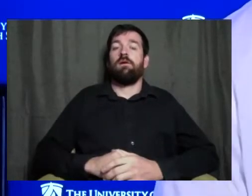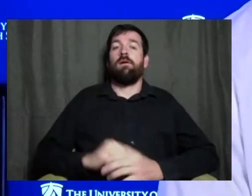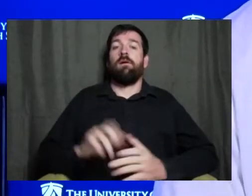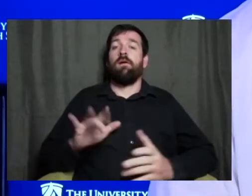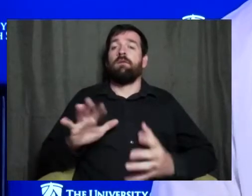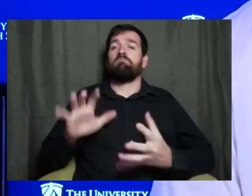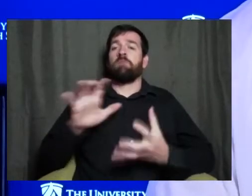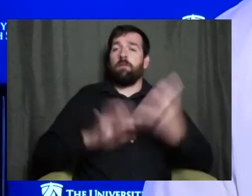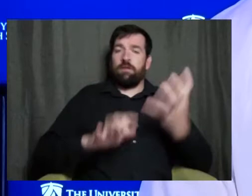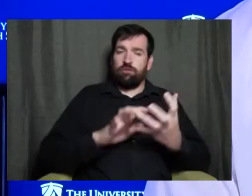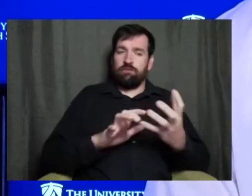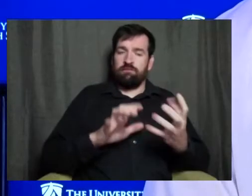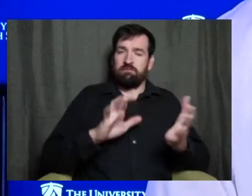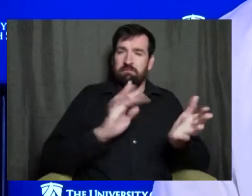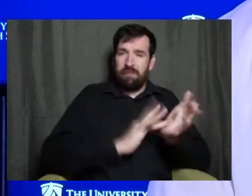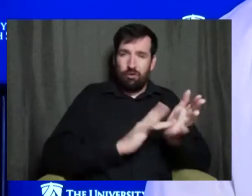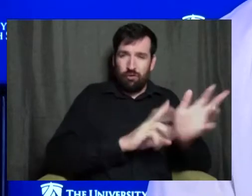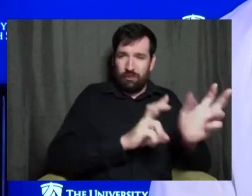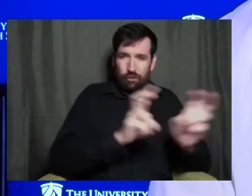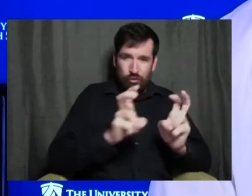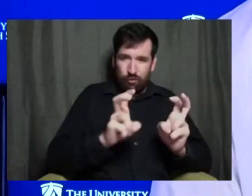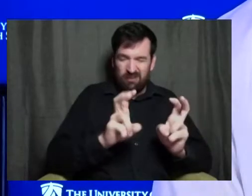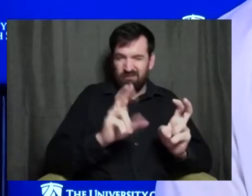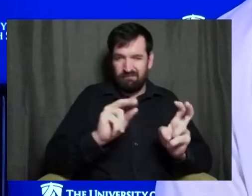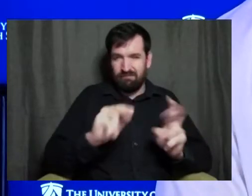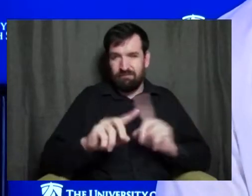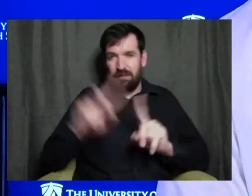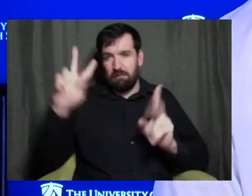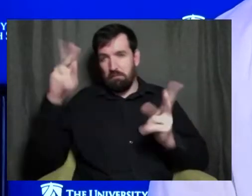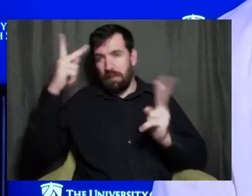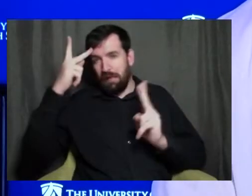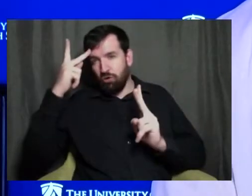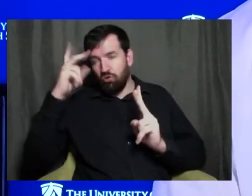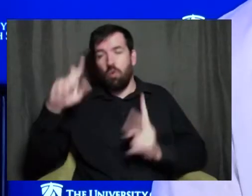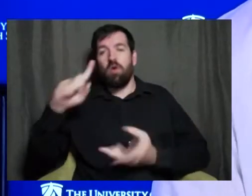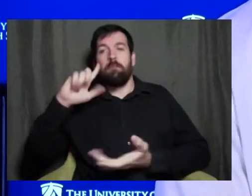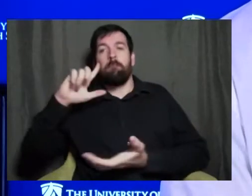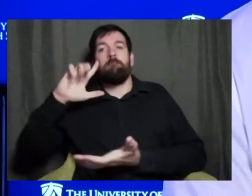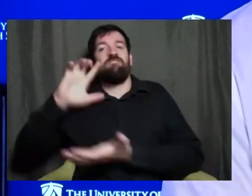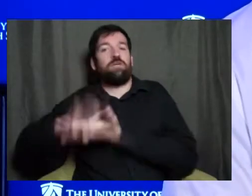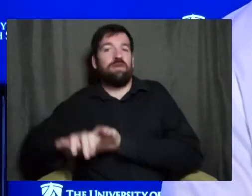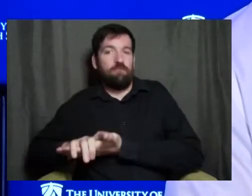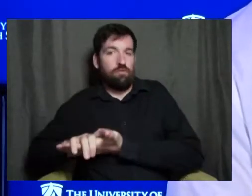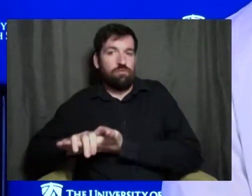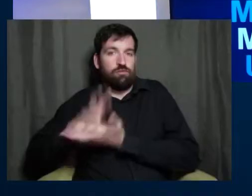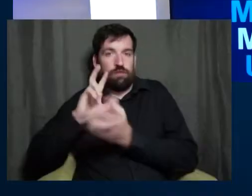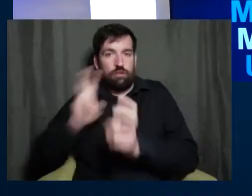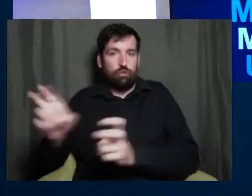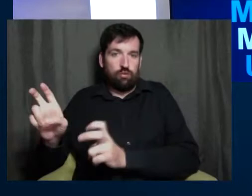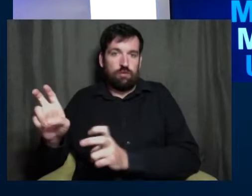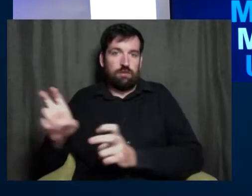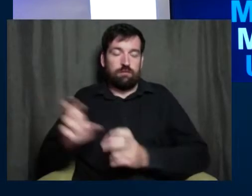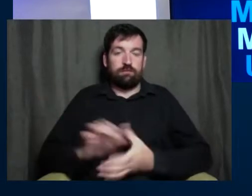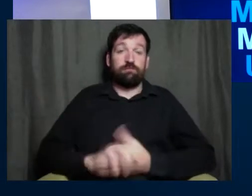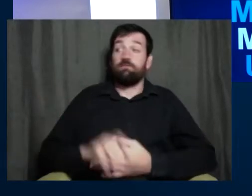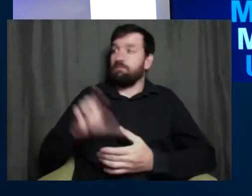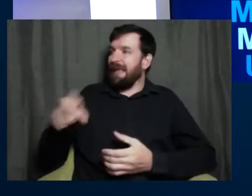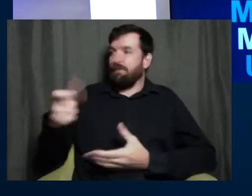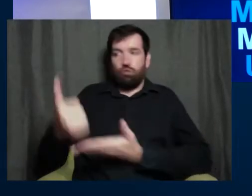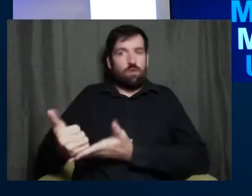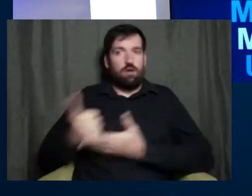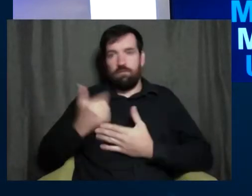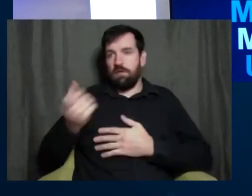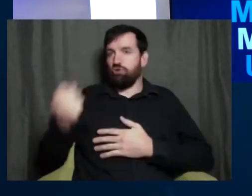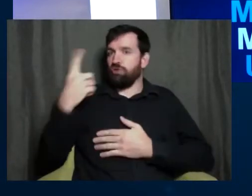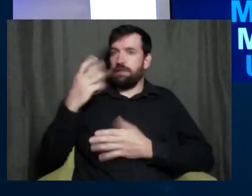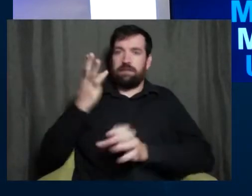much medical issues, but other political or philosophical issues more than anything. All right, so you have got to help us understand the psychology with this,